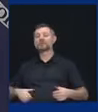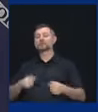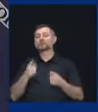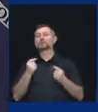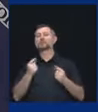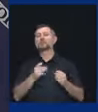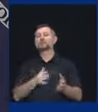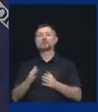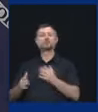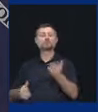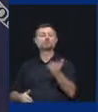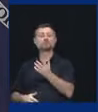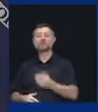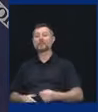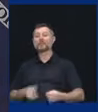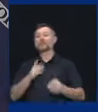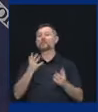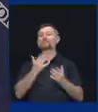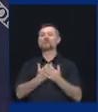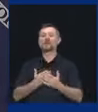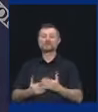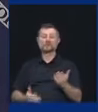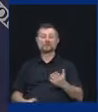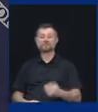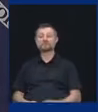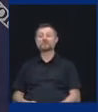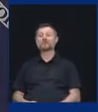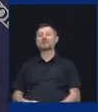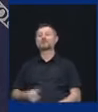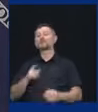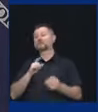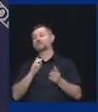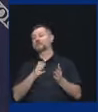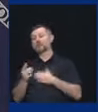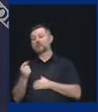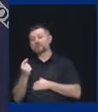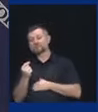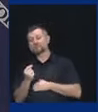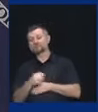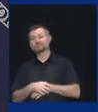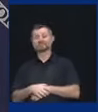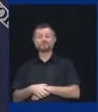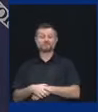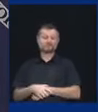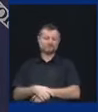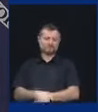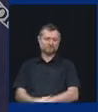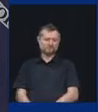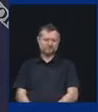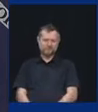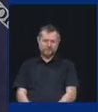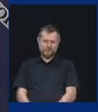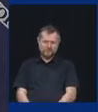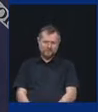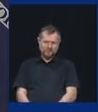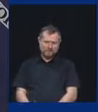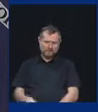a fact? And what are they going to do about it? And as a voter, I'm